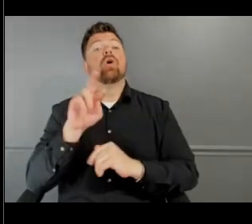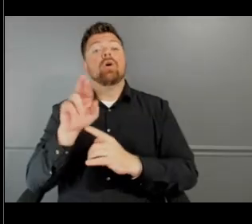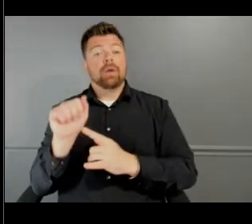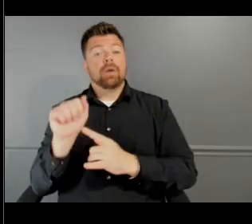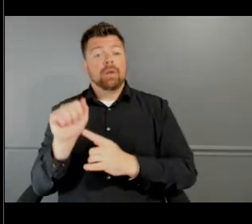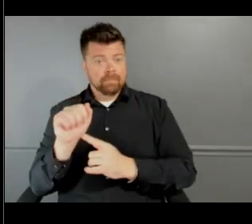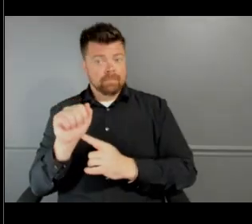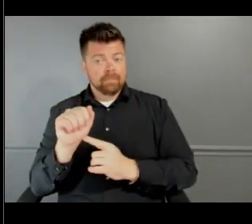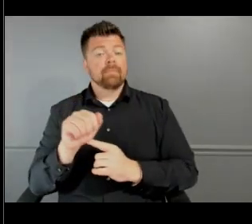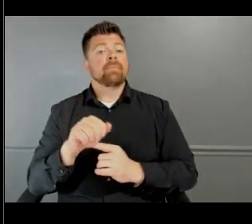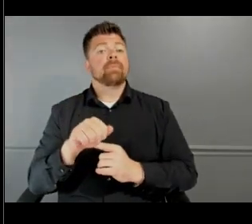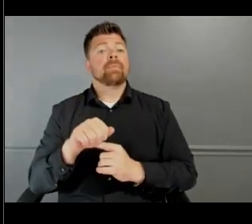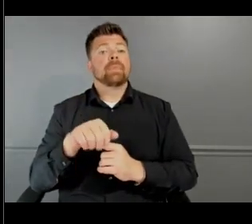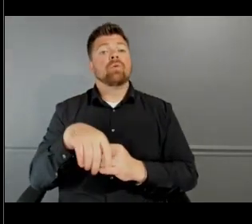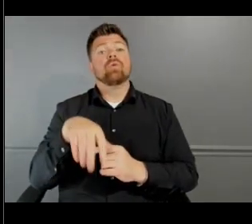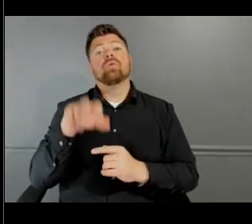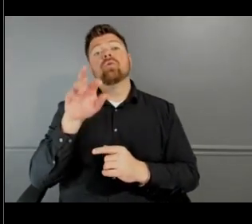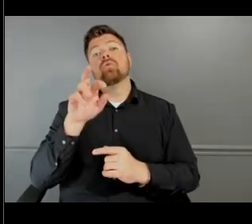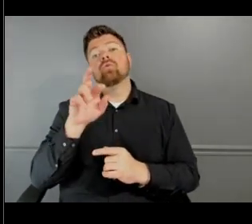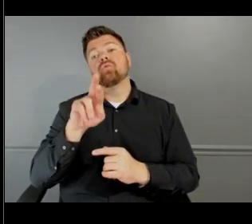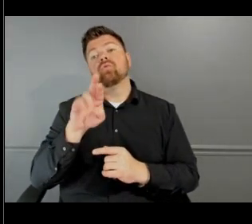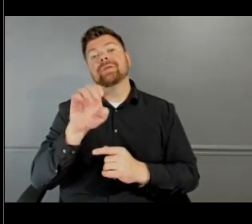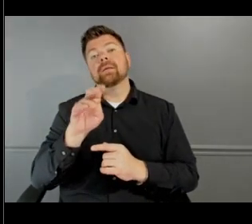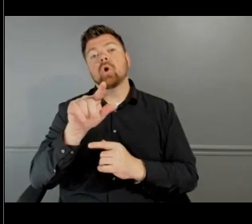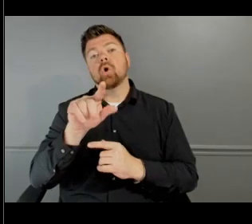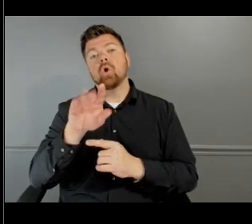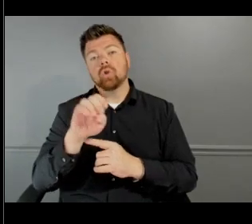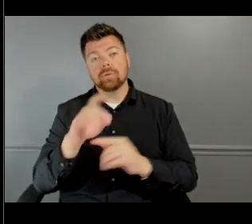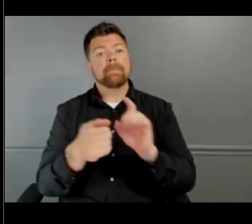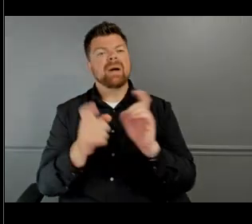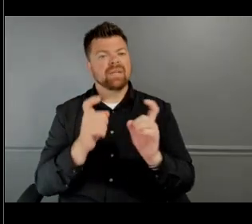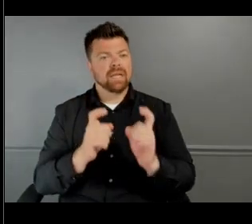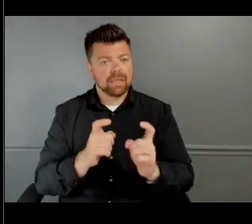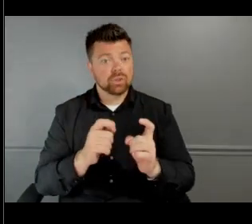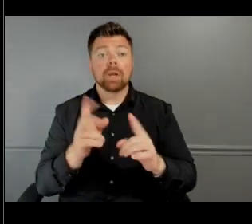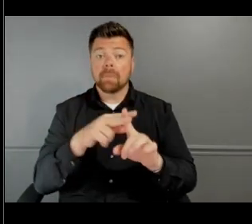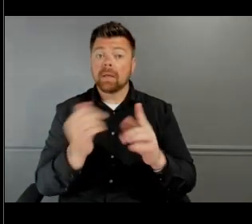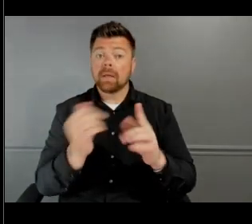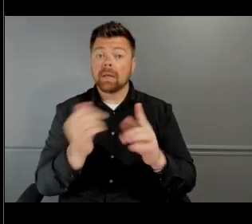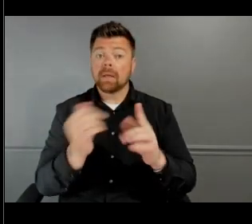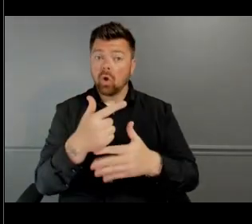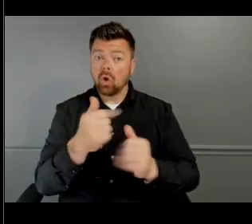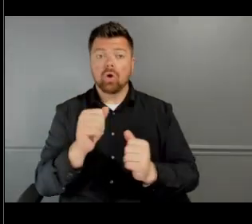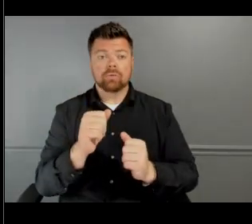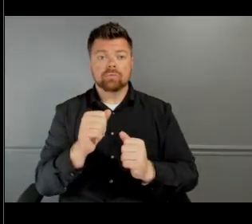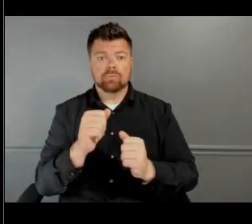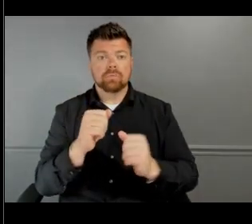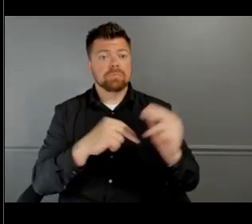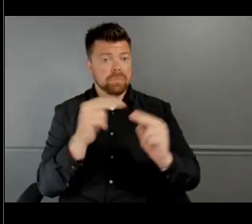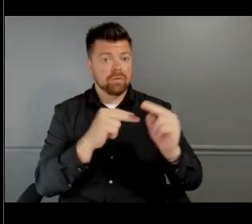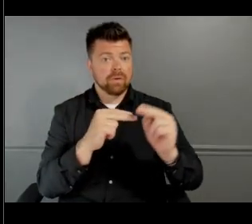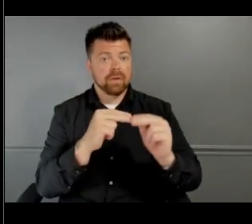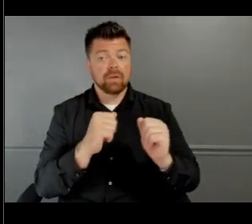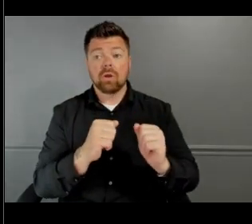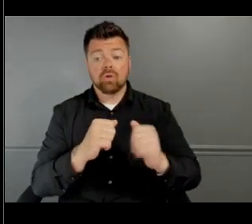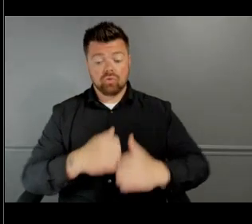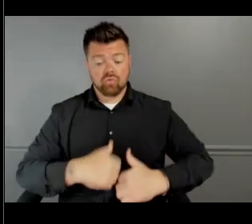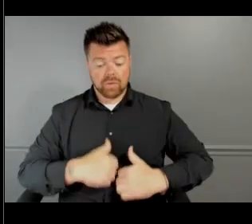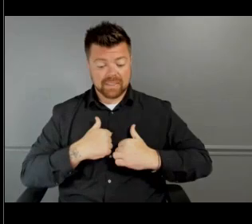and reasonable modification apply to the entire site. The residents and units on the upper floors are